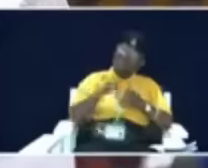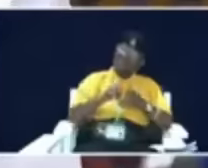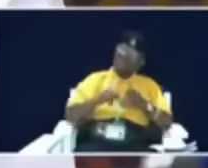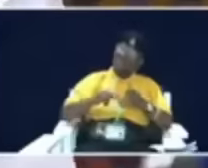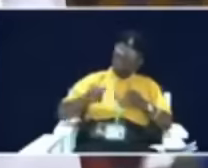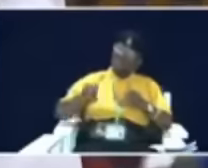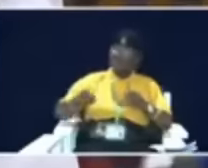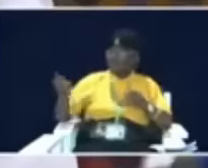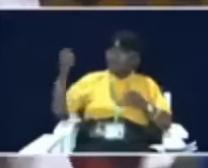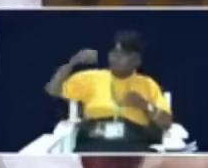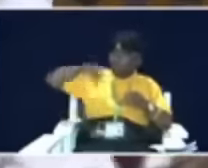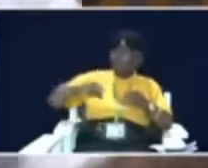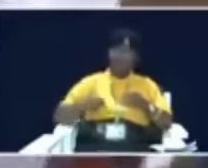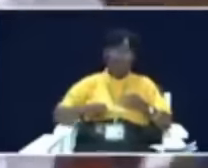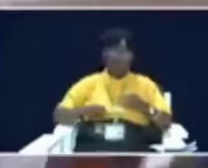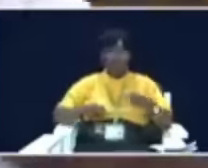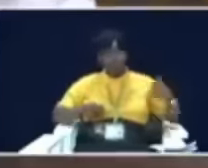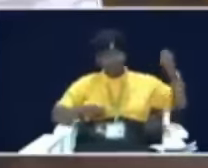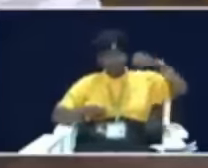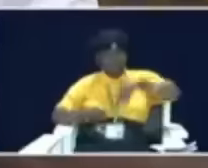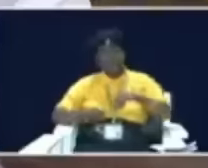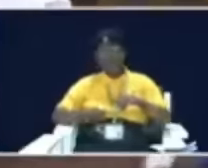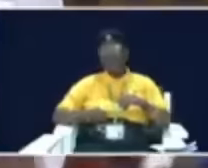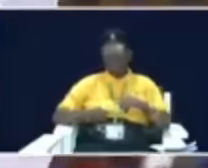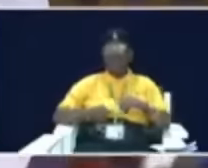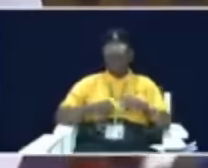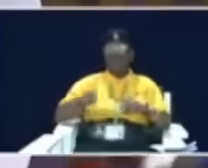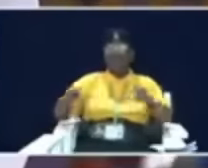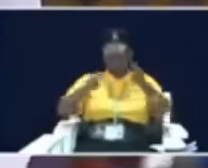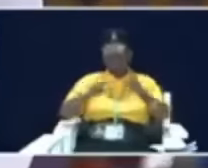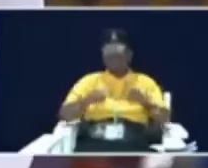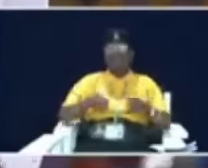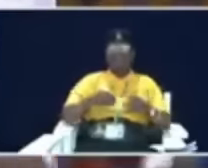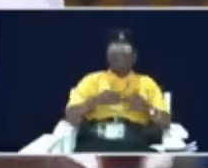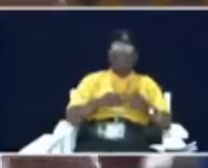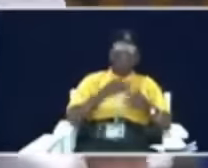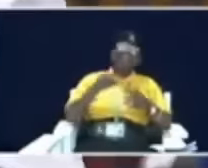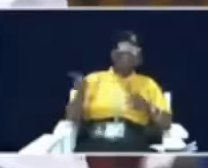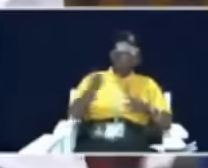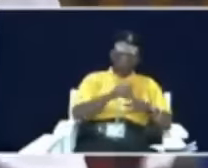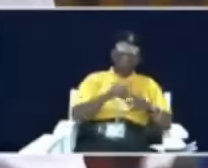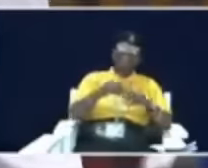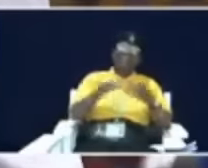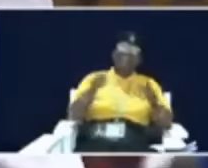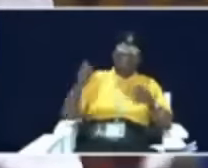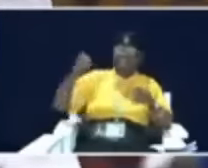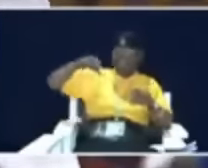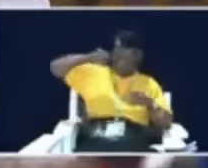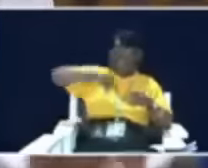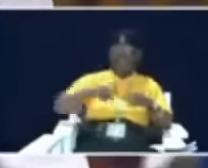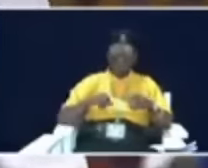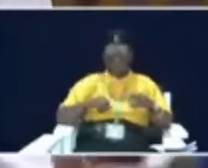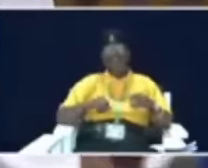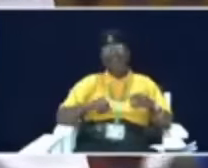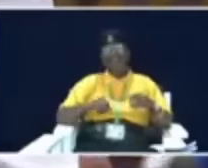You swing it this way. Before you finish swinging this way, the other one is already coming down. I say, oh God,